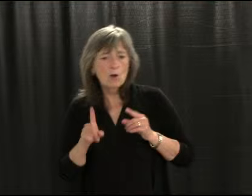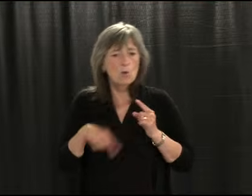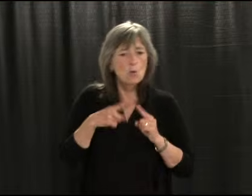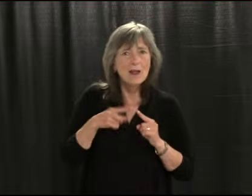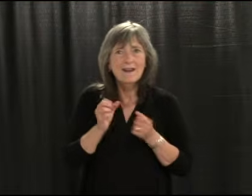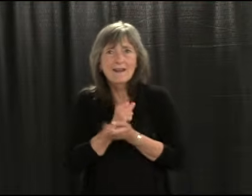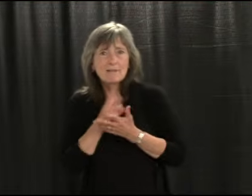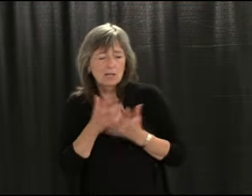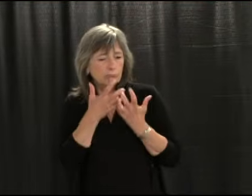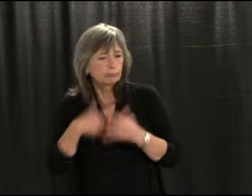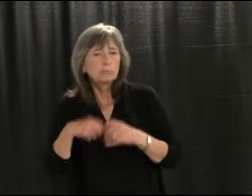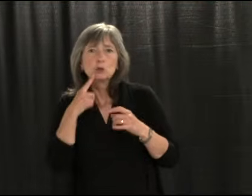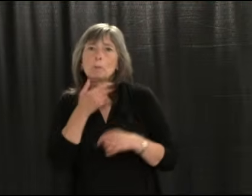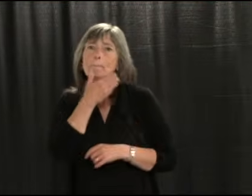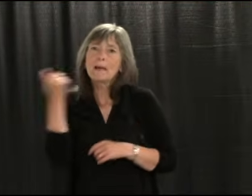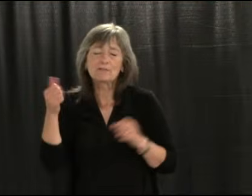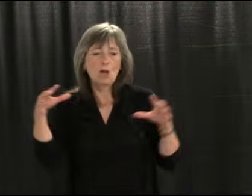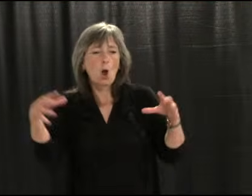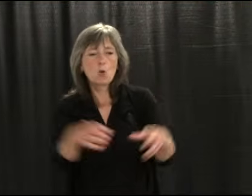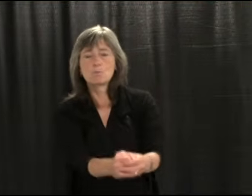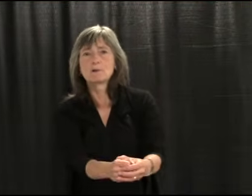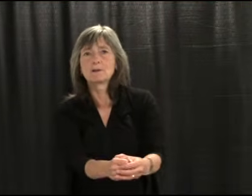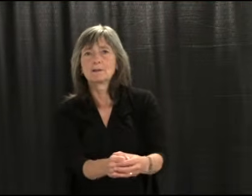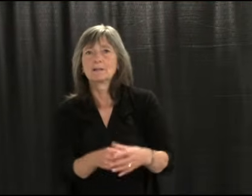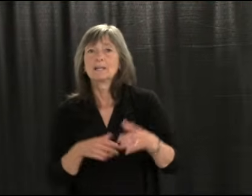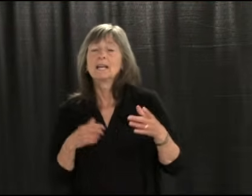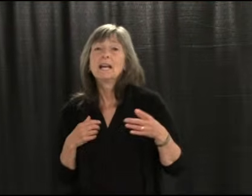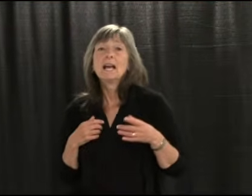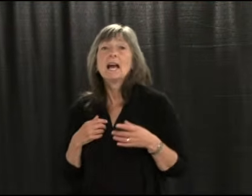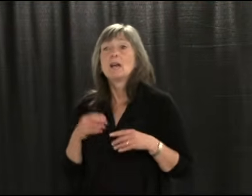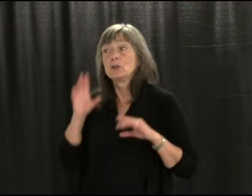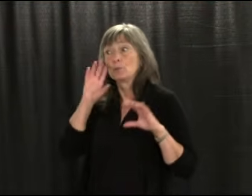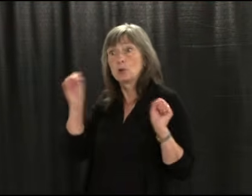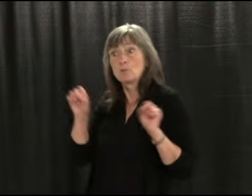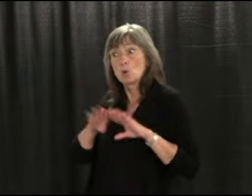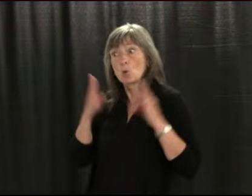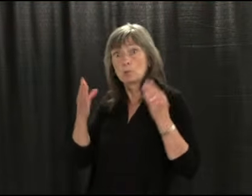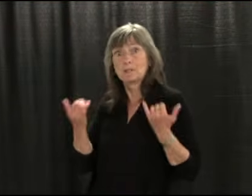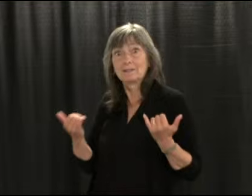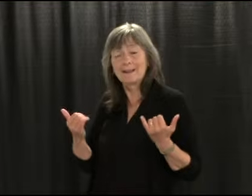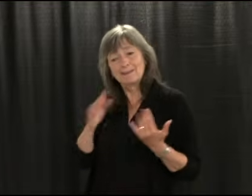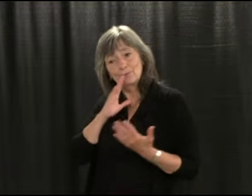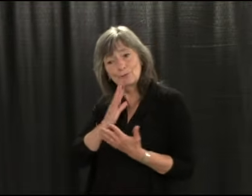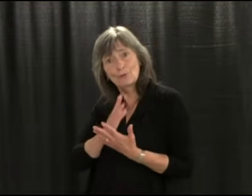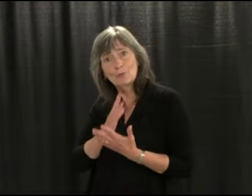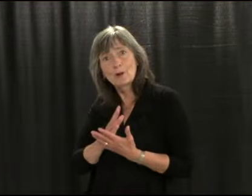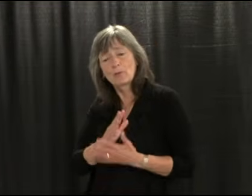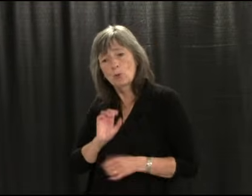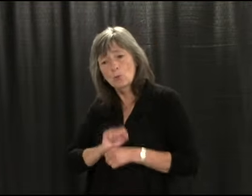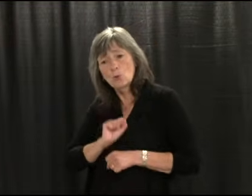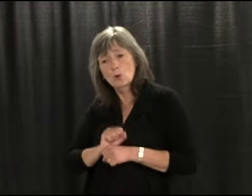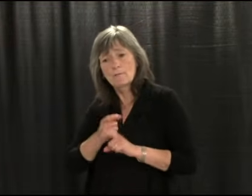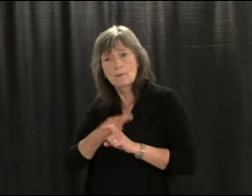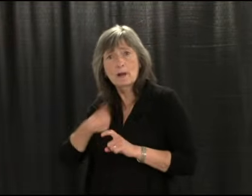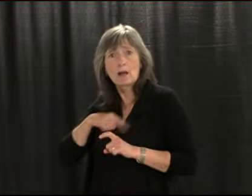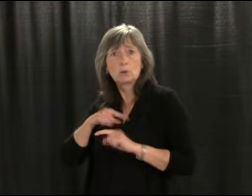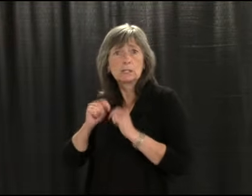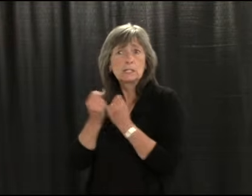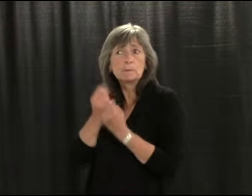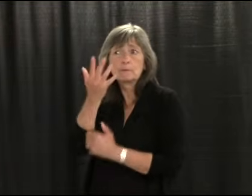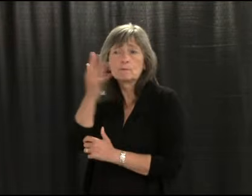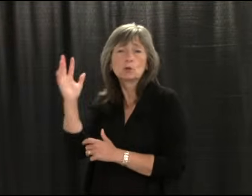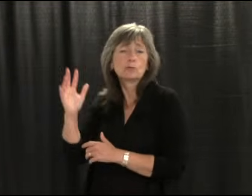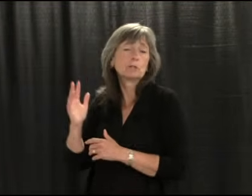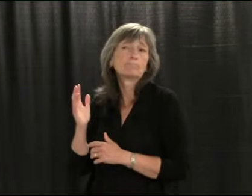started the media availability today referencing the incredible work that our team in forestry is